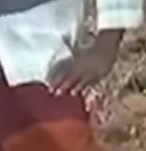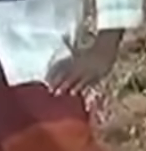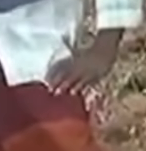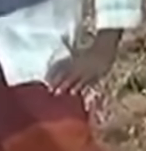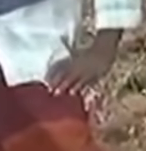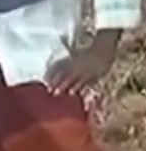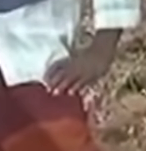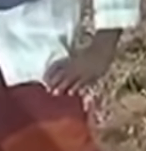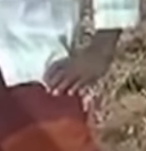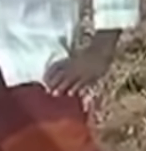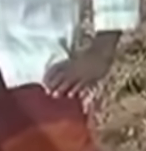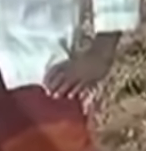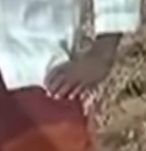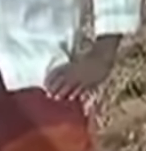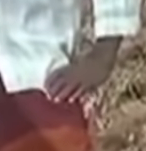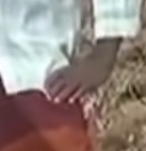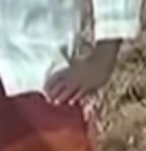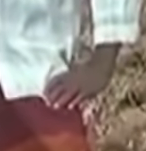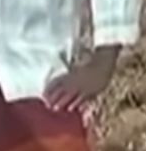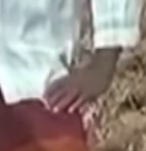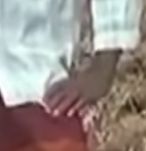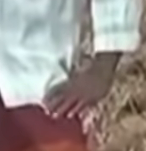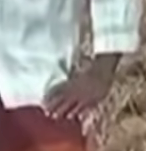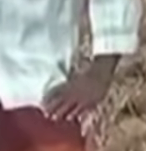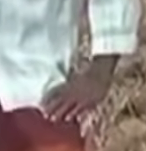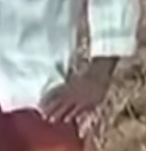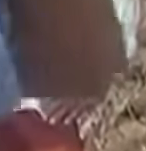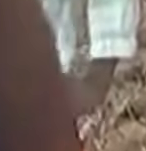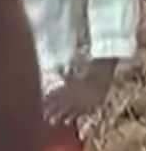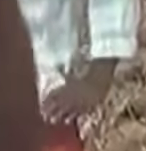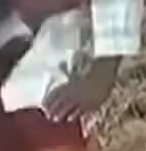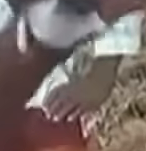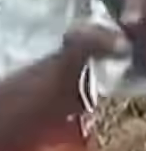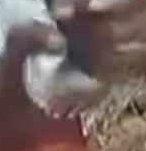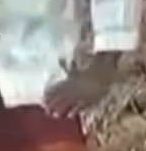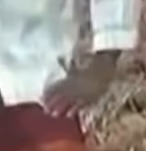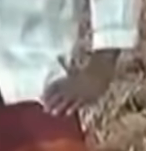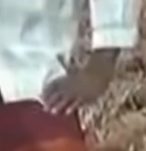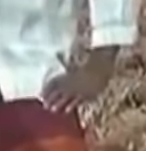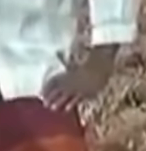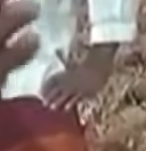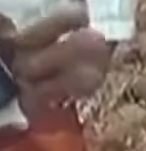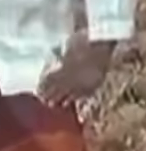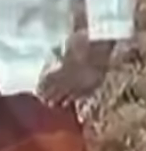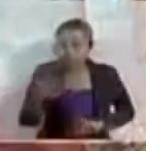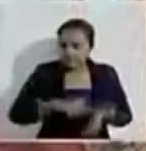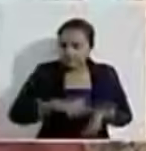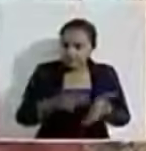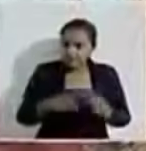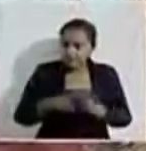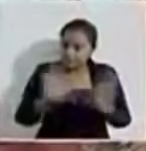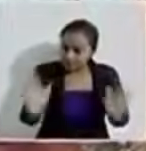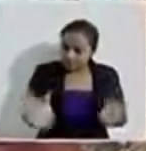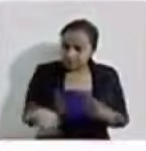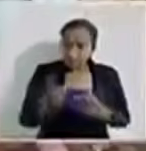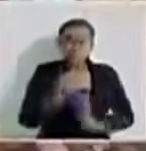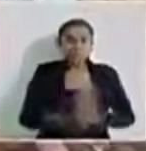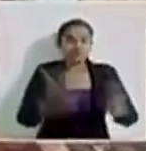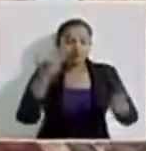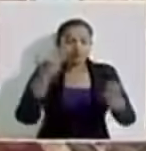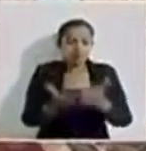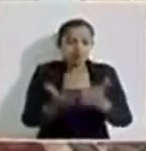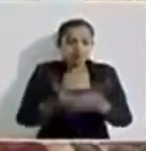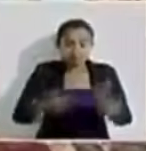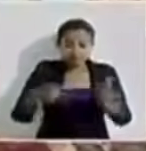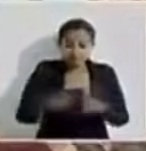don't know what's happening at a field or a waver. Are these the kind of projects you commence when the country is facing a debt crisis? Our citizens are struggling